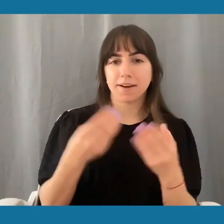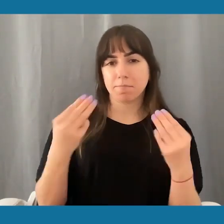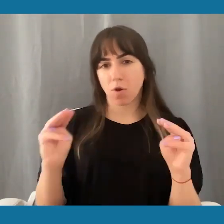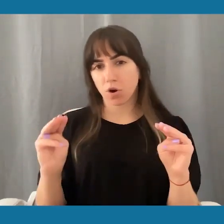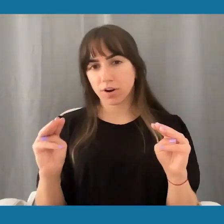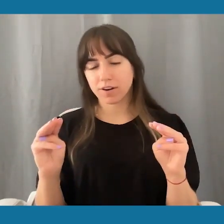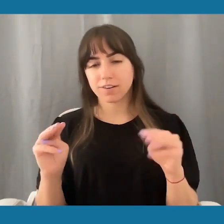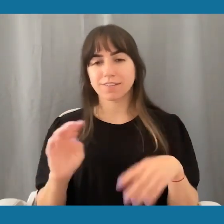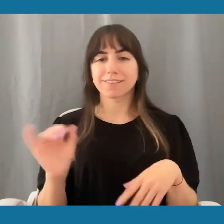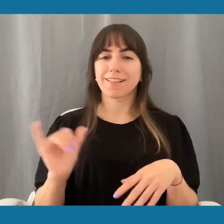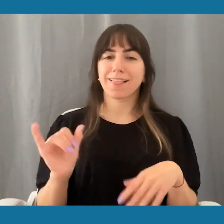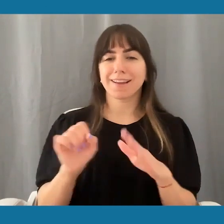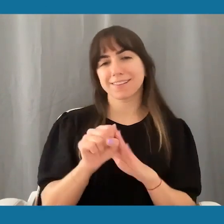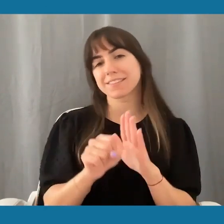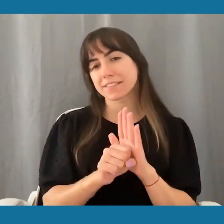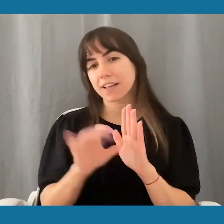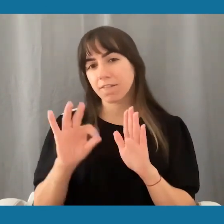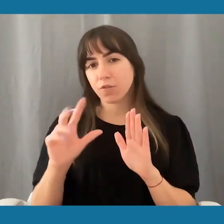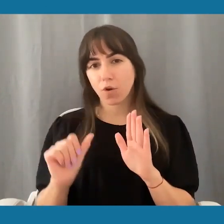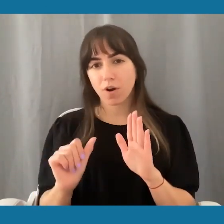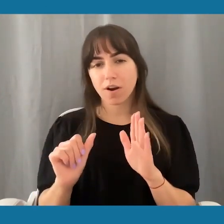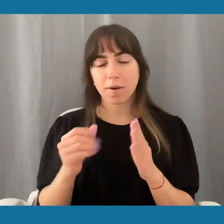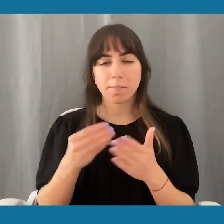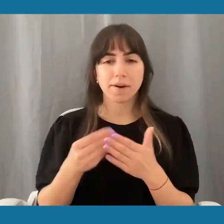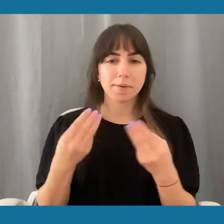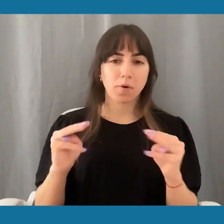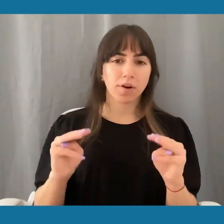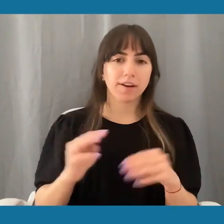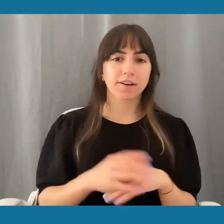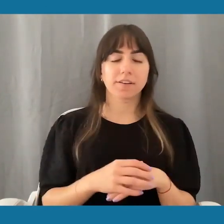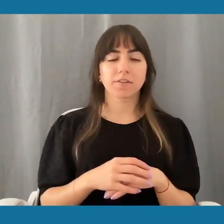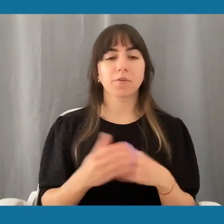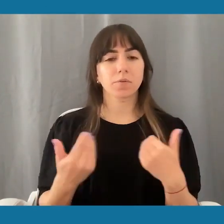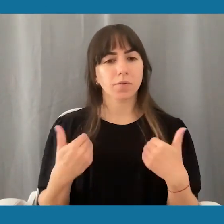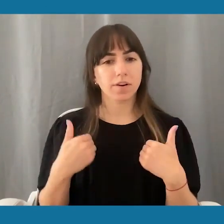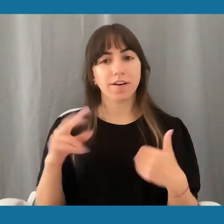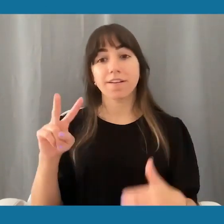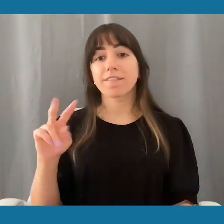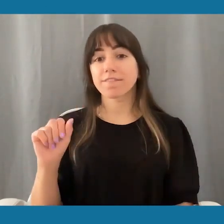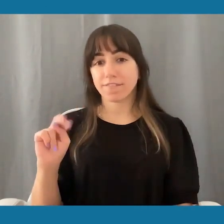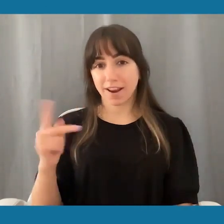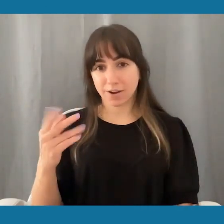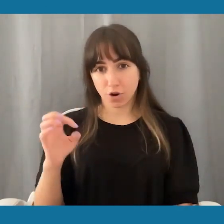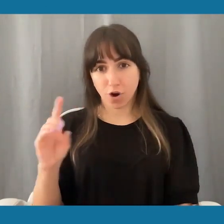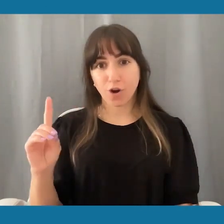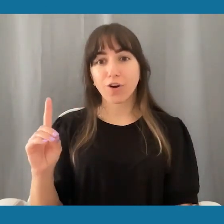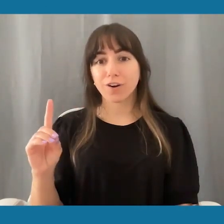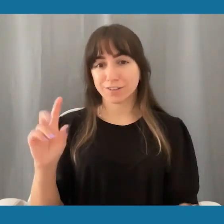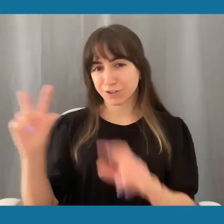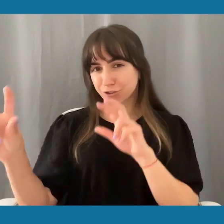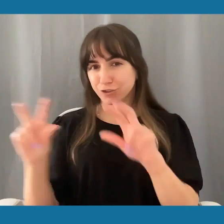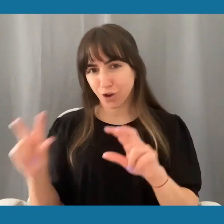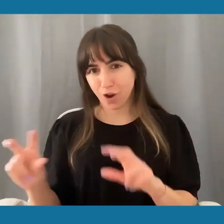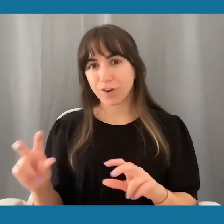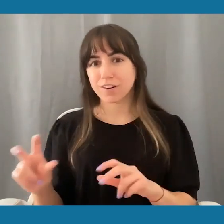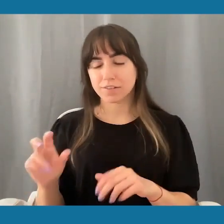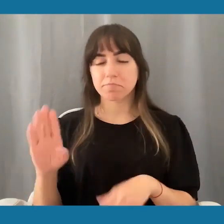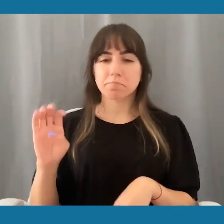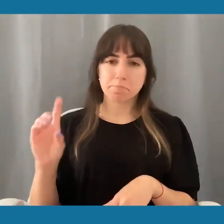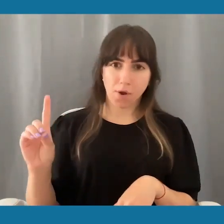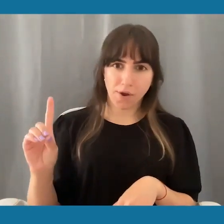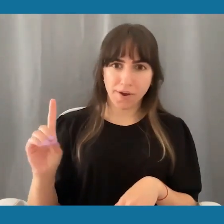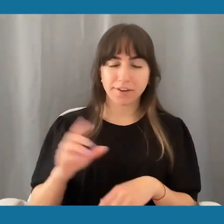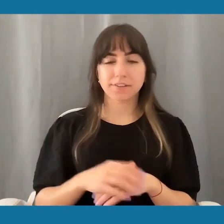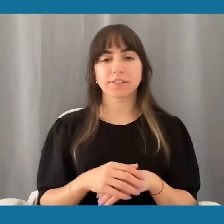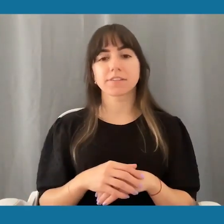stock and US bond option. Those are very broad-based mutual fund type products. We also have an international stock option through